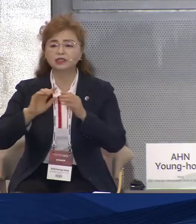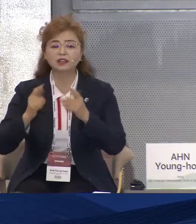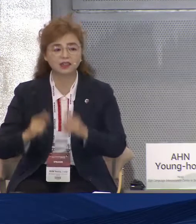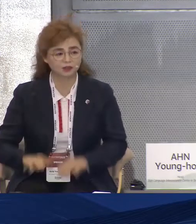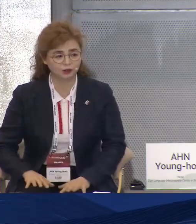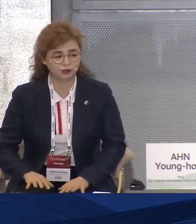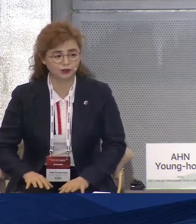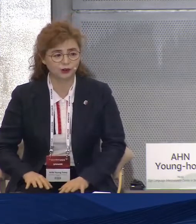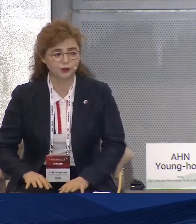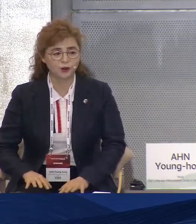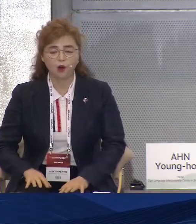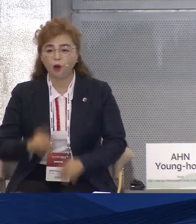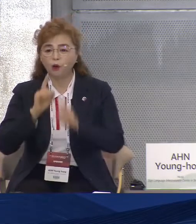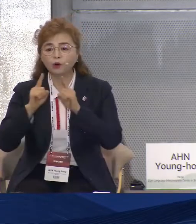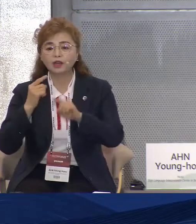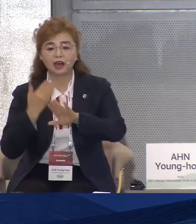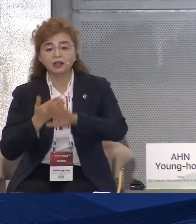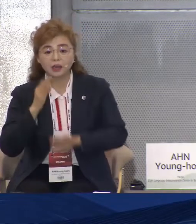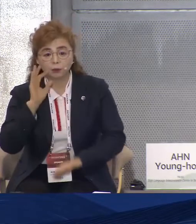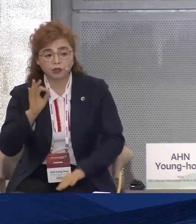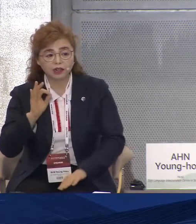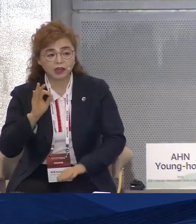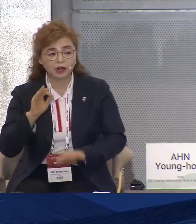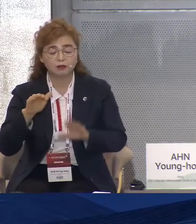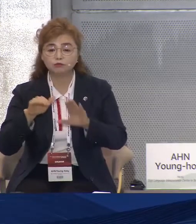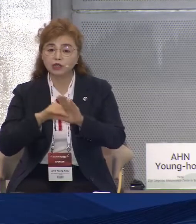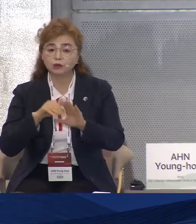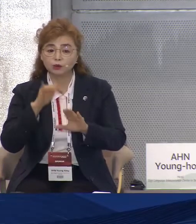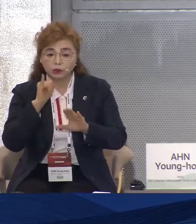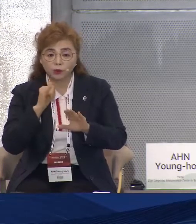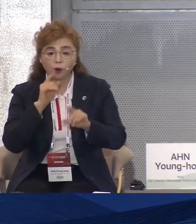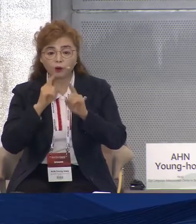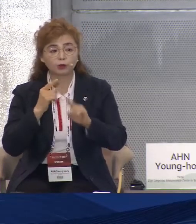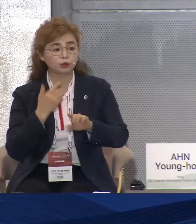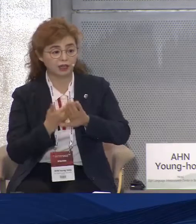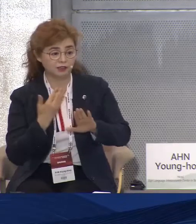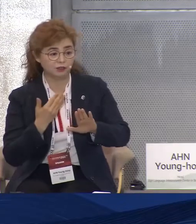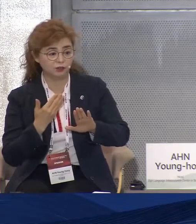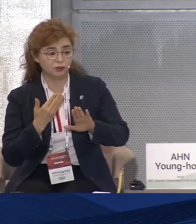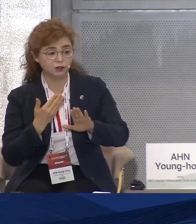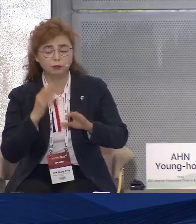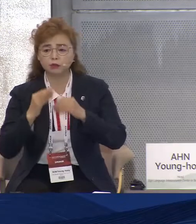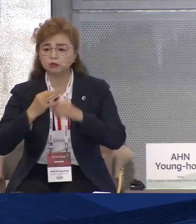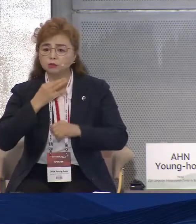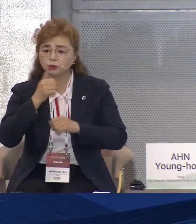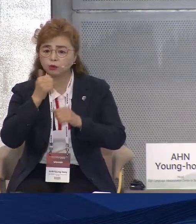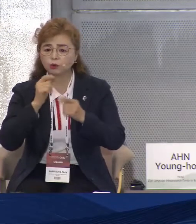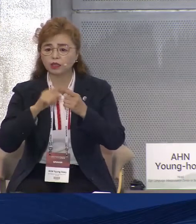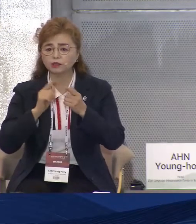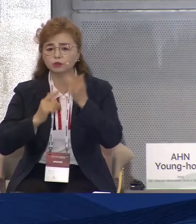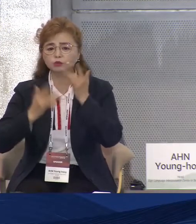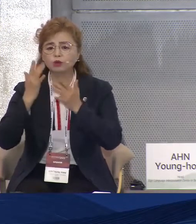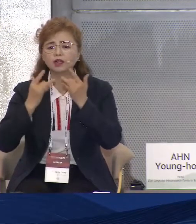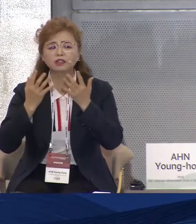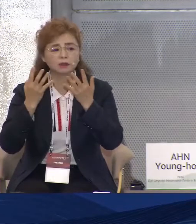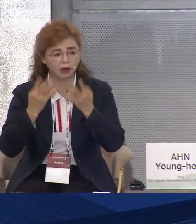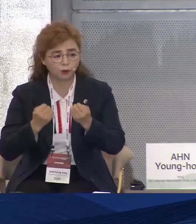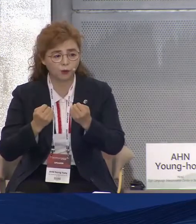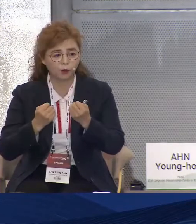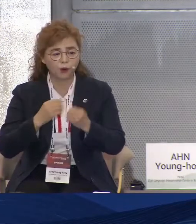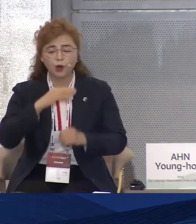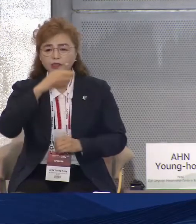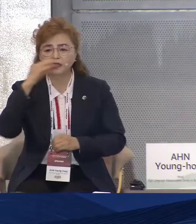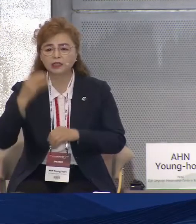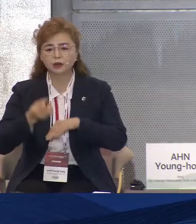there is a limitation for people without hearing loss to do sign interpretation. There is a difference